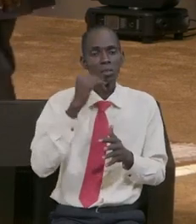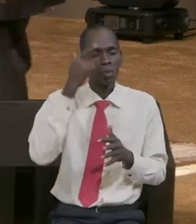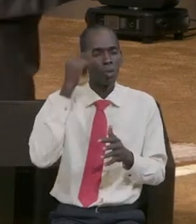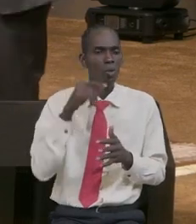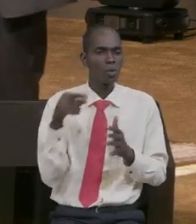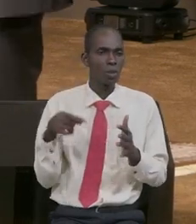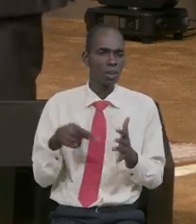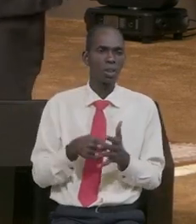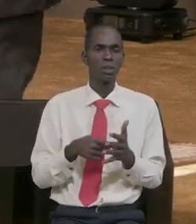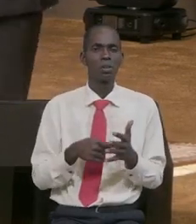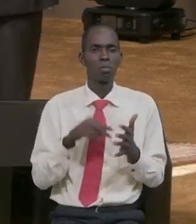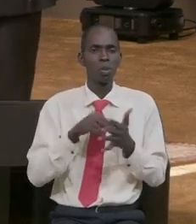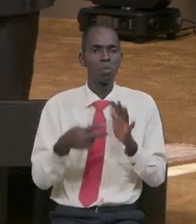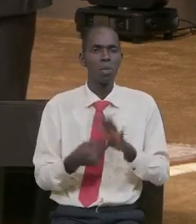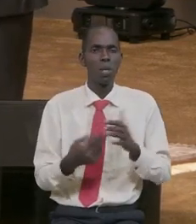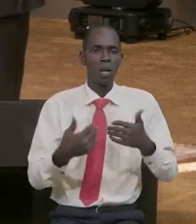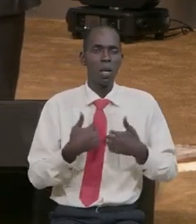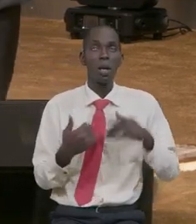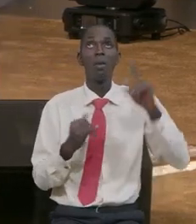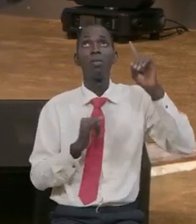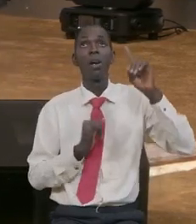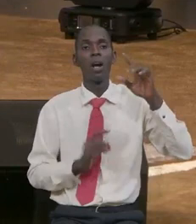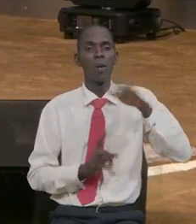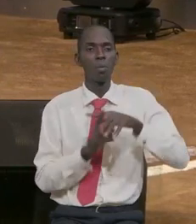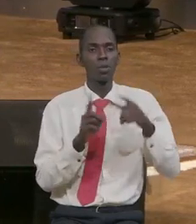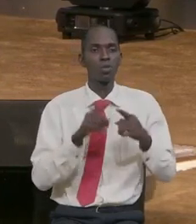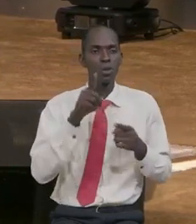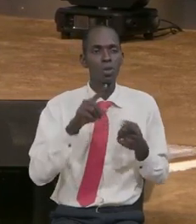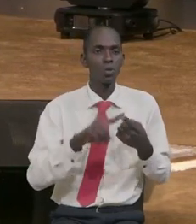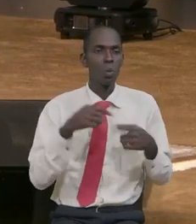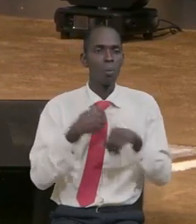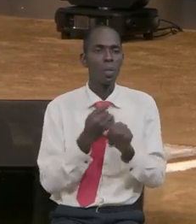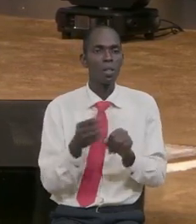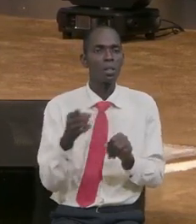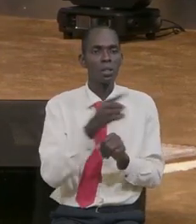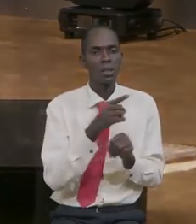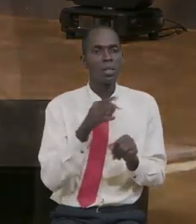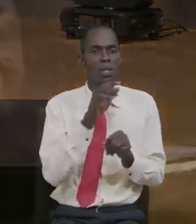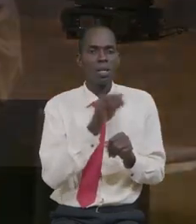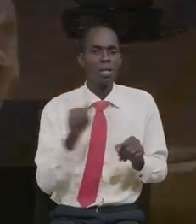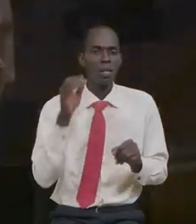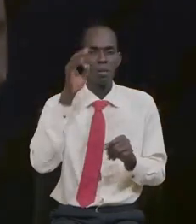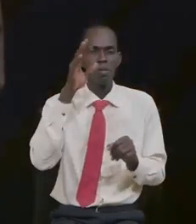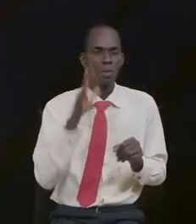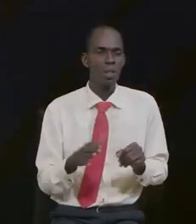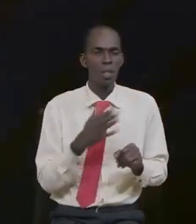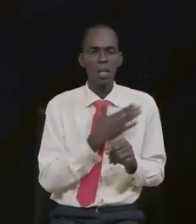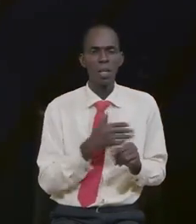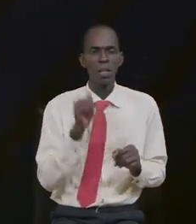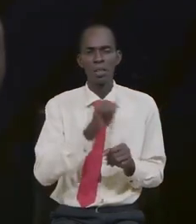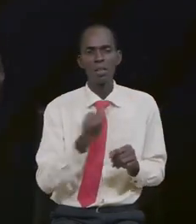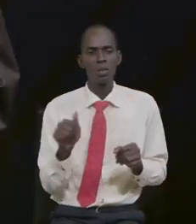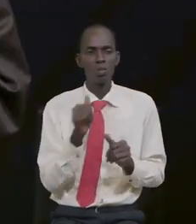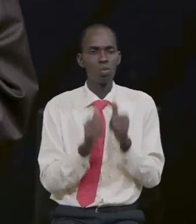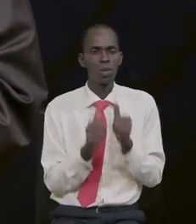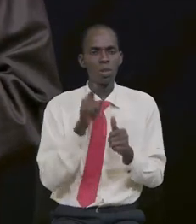I appeared unto thee, to make thee a minister and a witness both of these things which thou hast